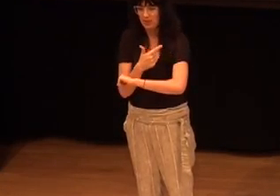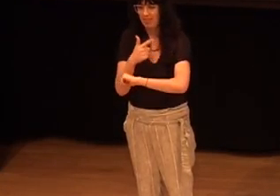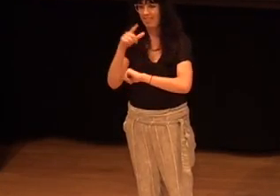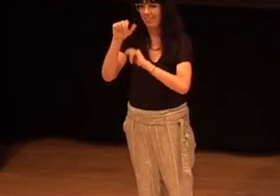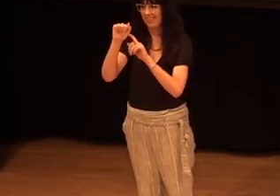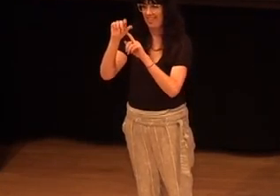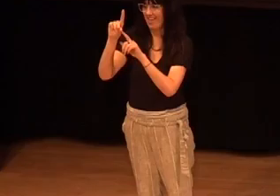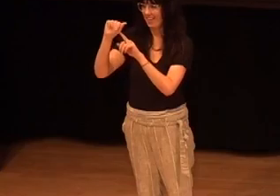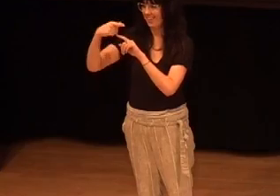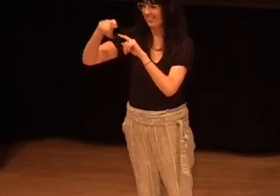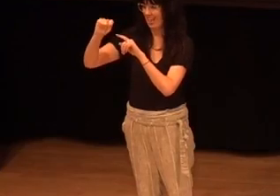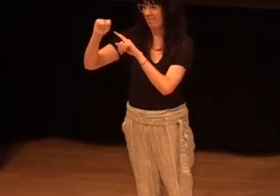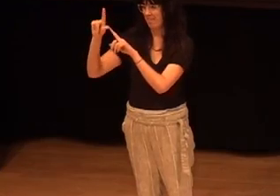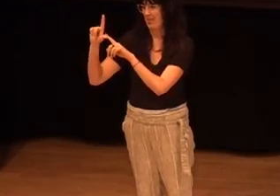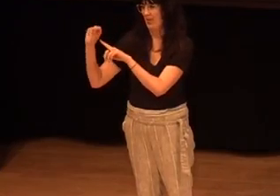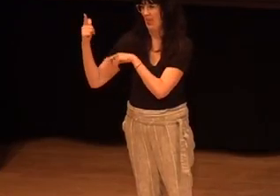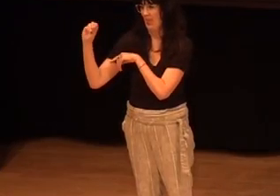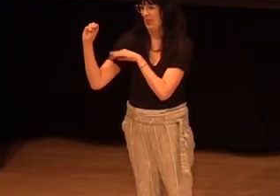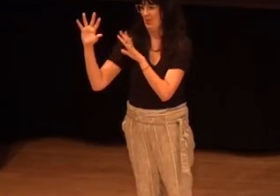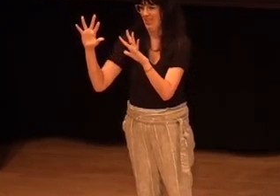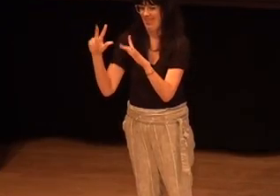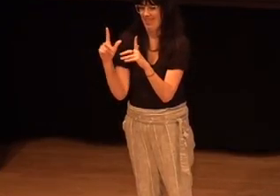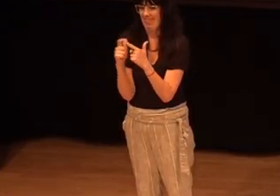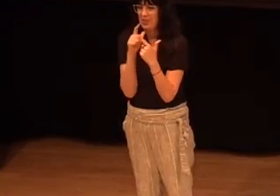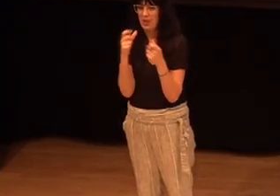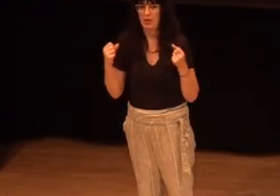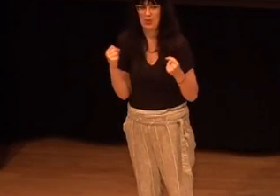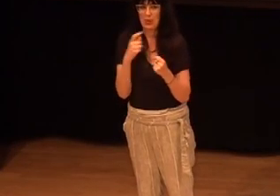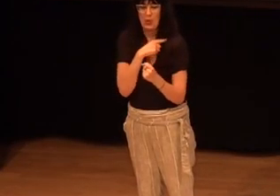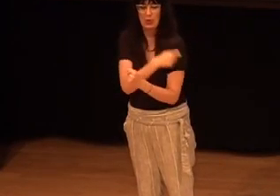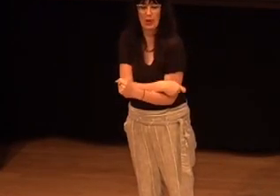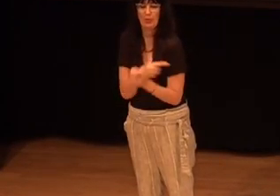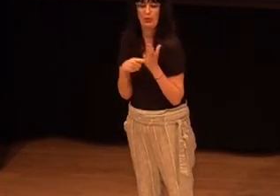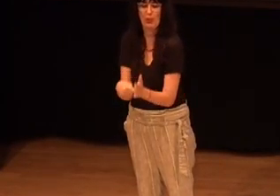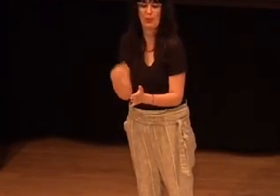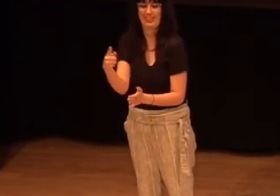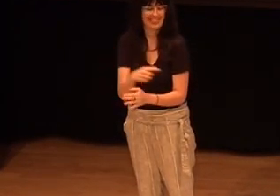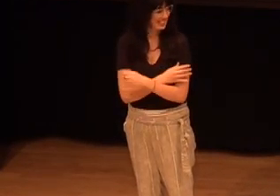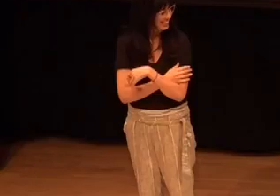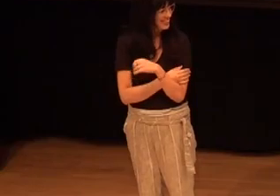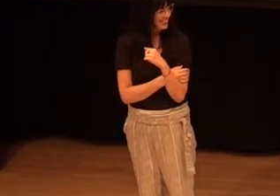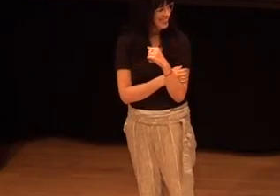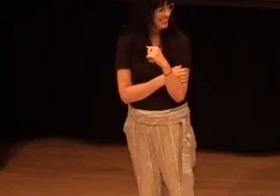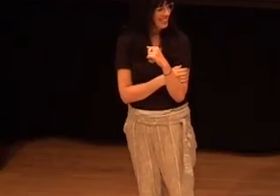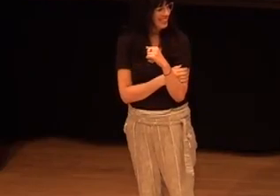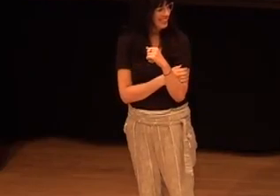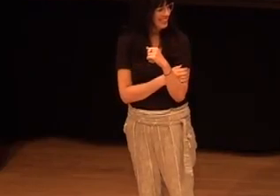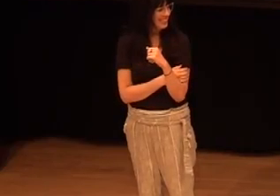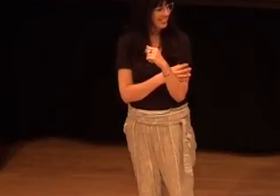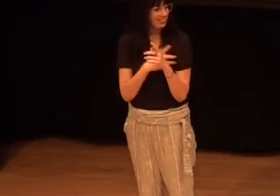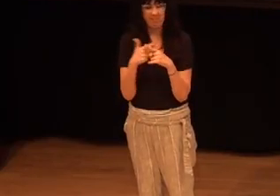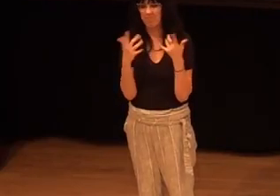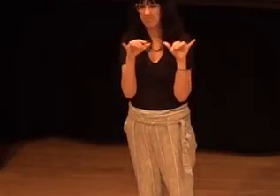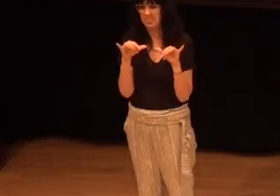ADAPT logo. Oh, if it yes. wasn't so cold in here, I would show it to you. And anyway, the similarities.